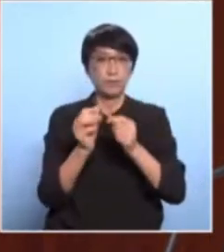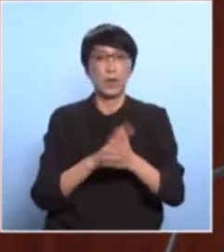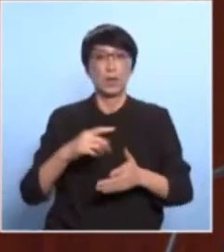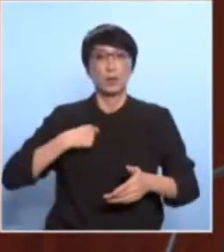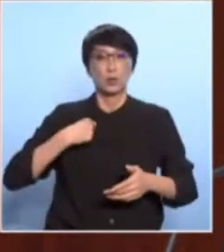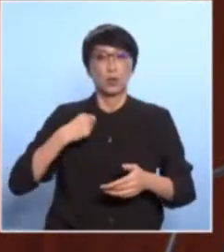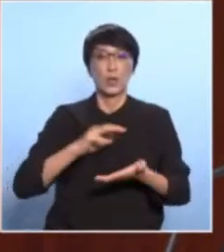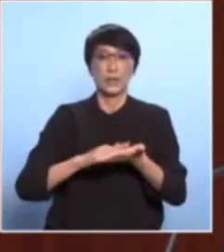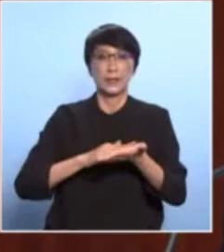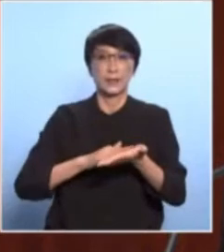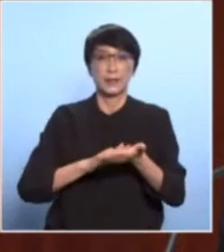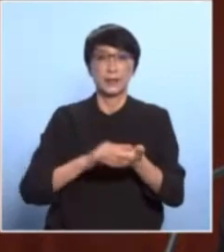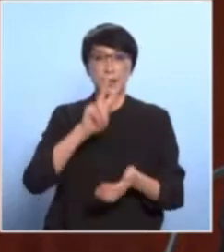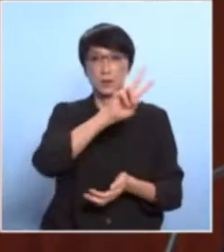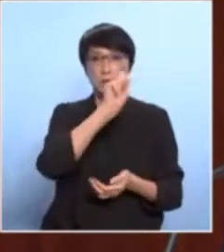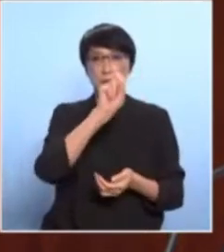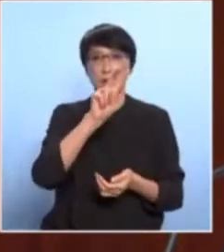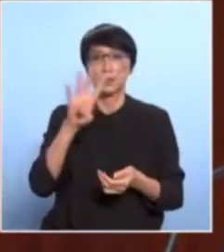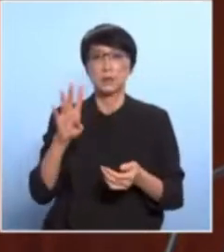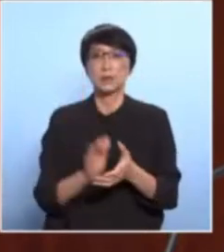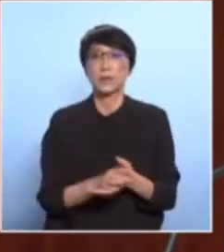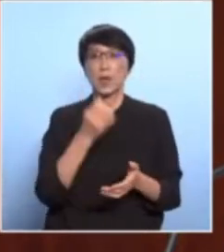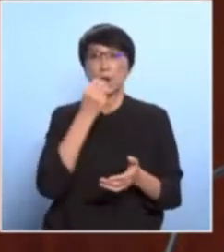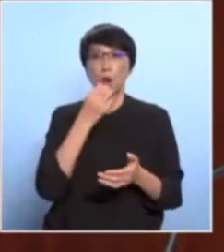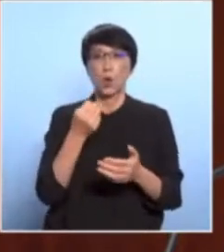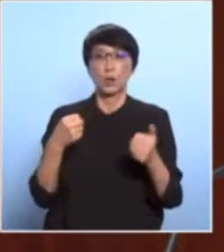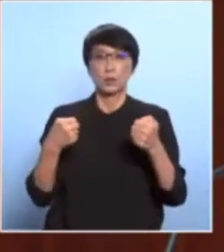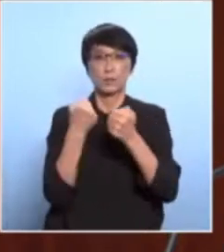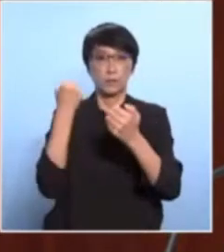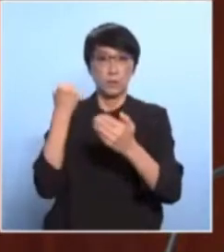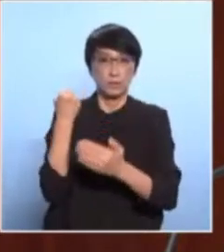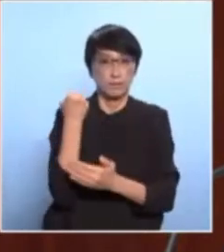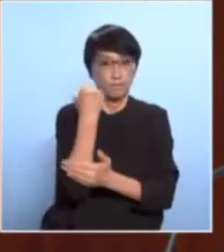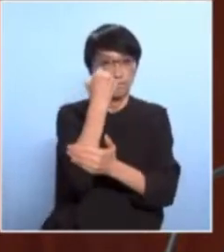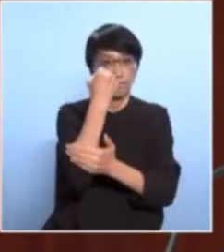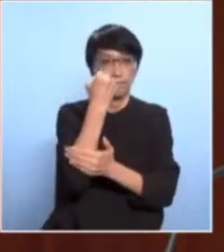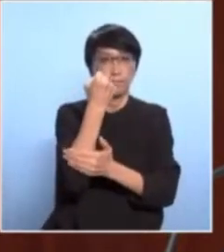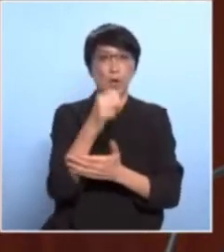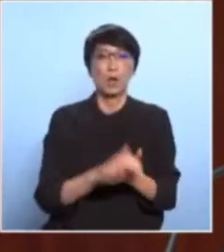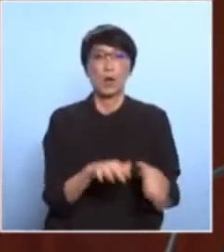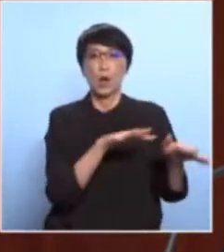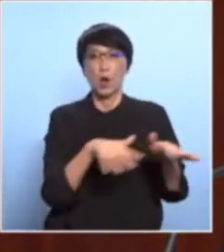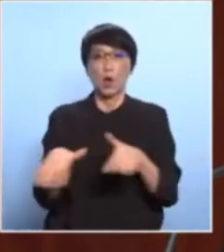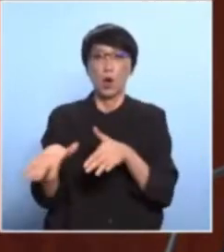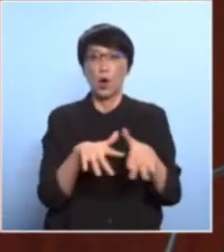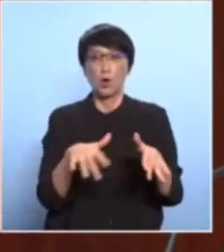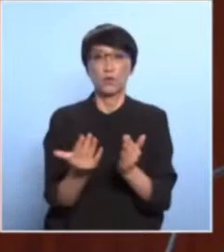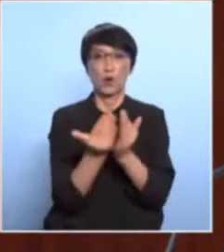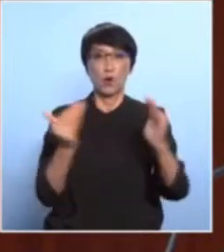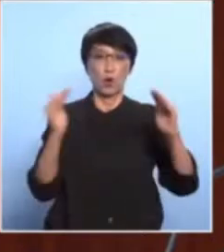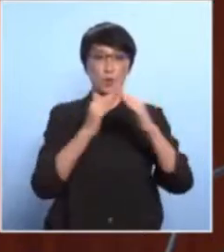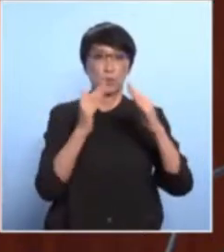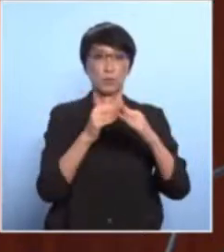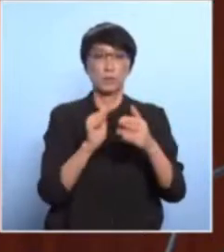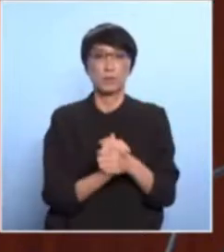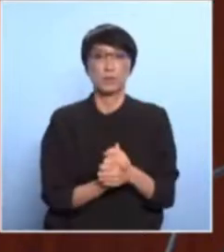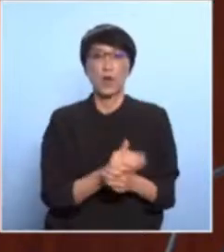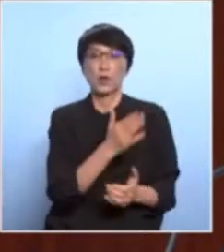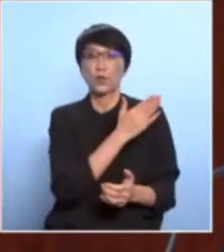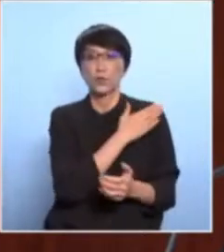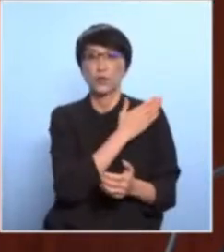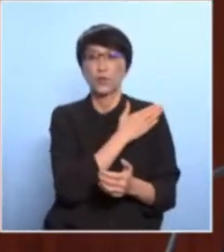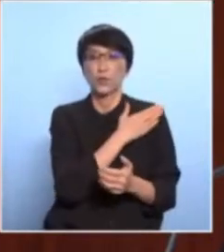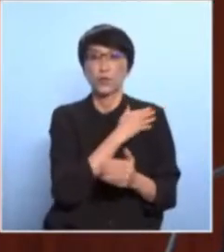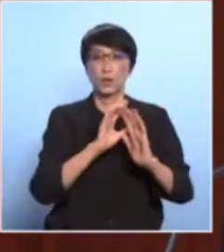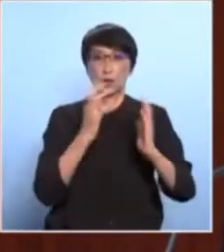2024, we will convert the existing Hong Kong Museum of Coastal Defense into the Hong Kong Museum of the War of Resistance